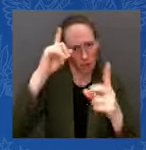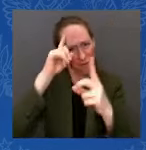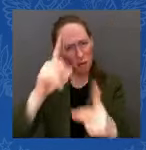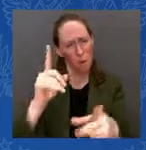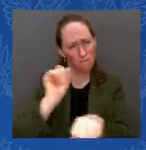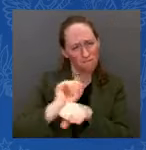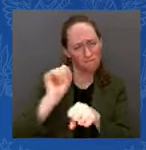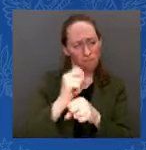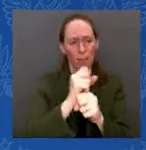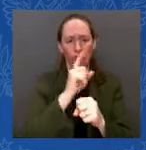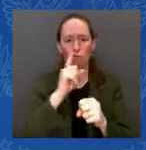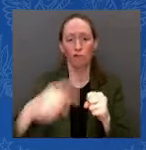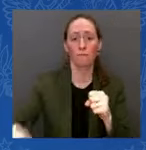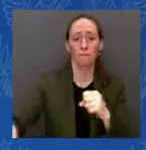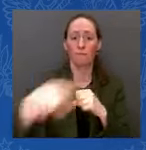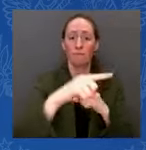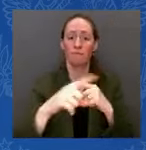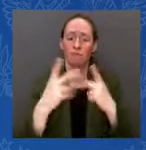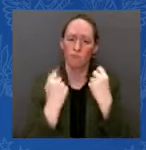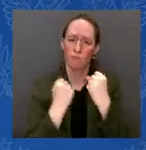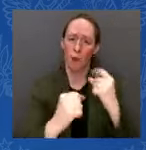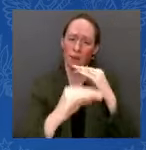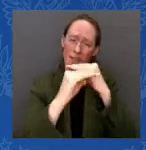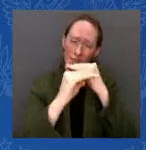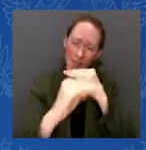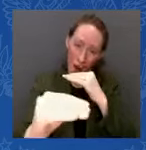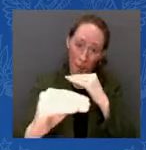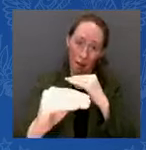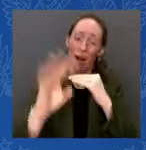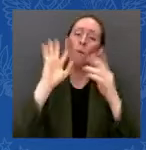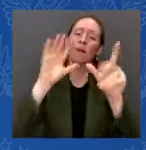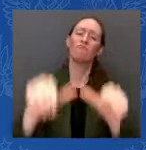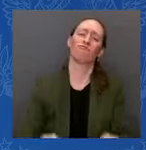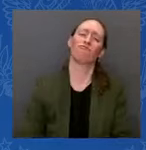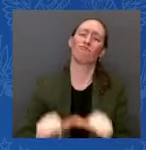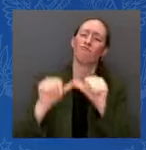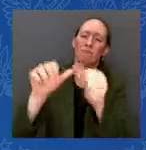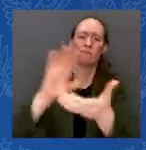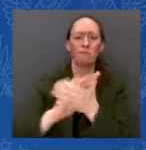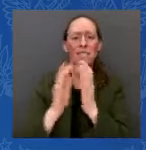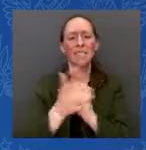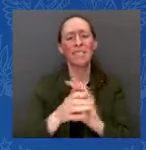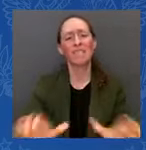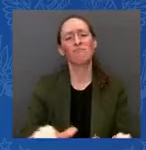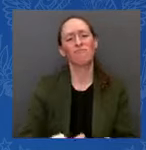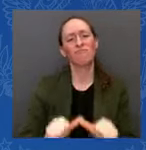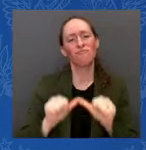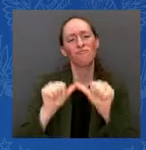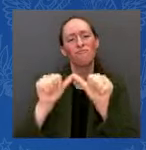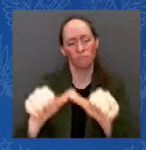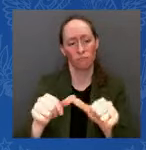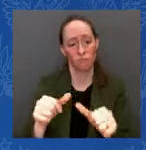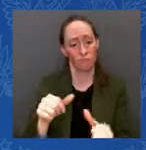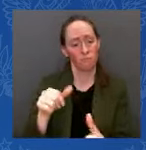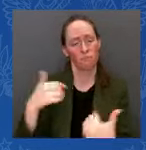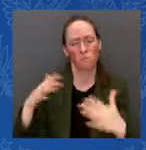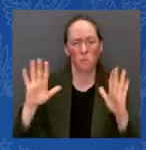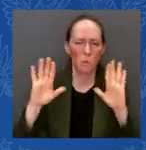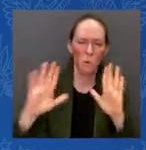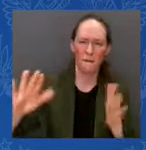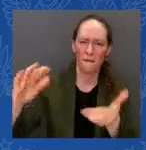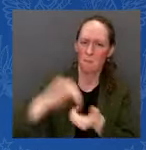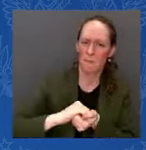partners in the Indo-Pacific, where so much of our shared future will be written. Forging this new